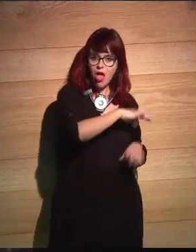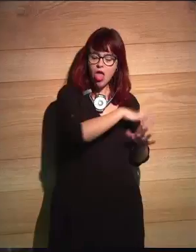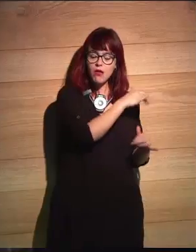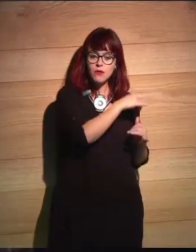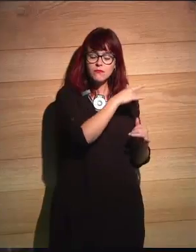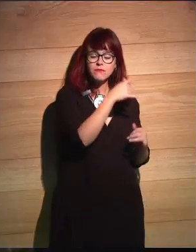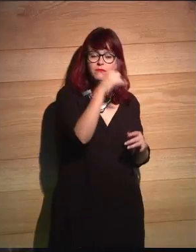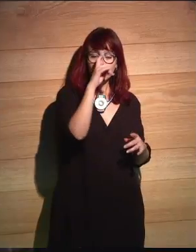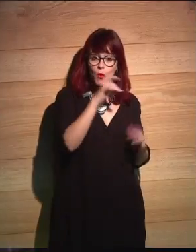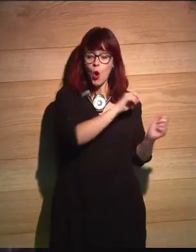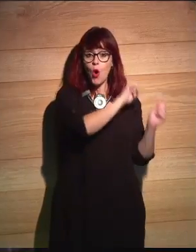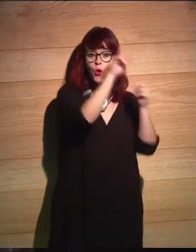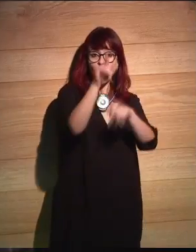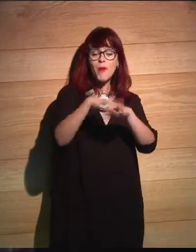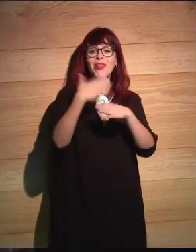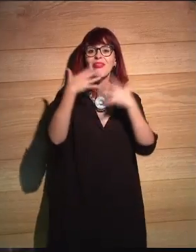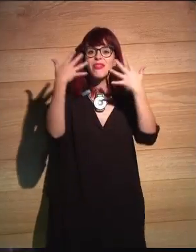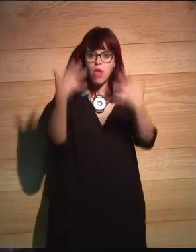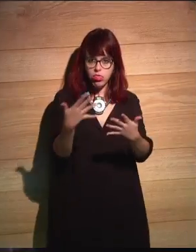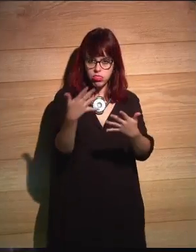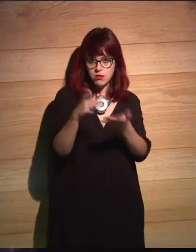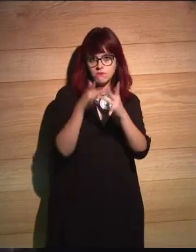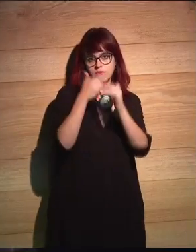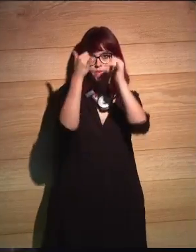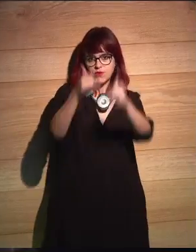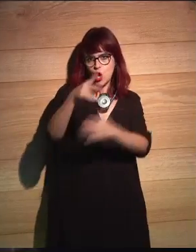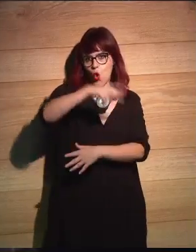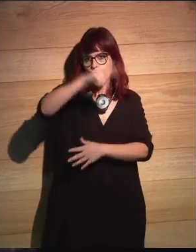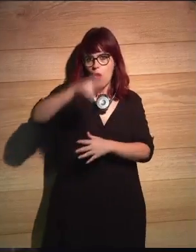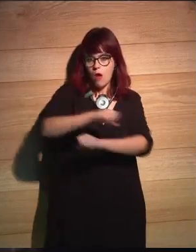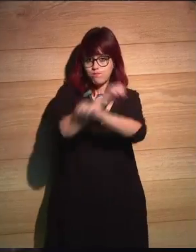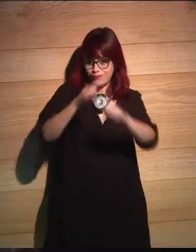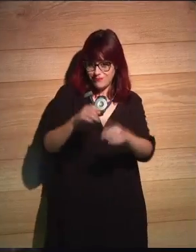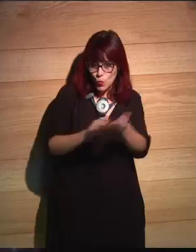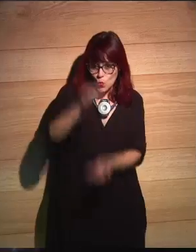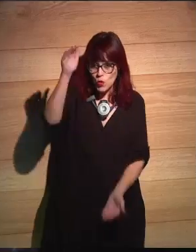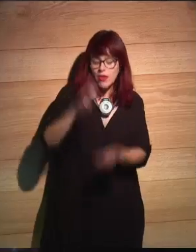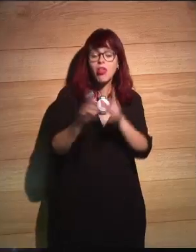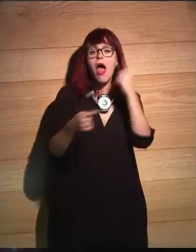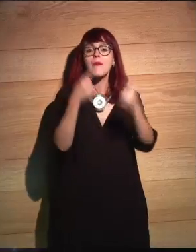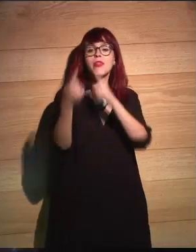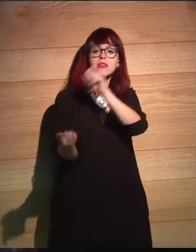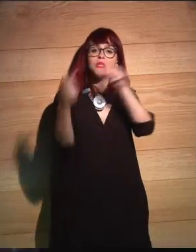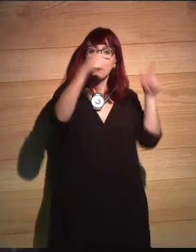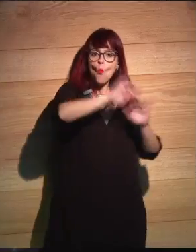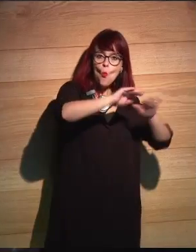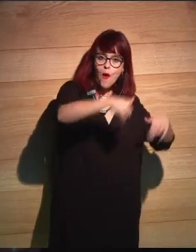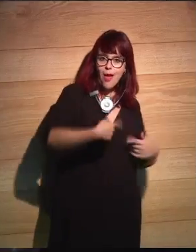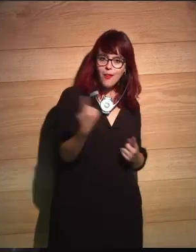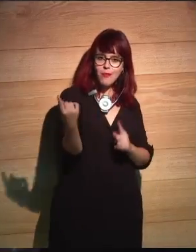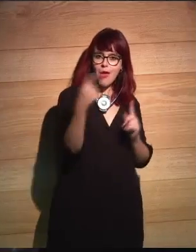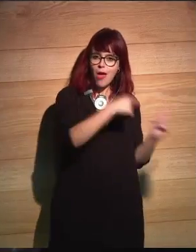so, and he talked about going occasionally now back to Chile, and